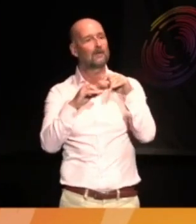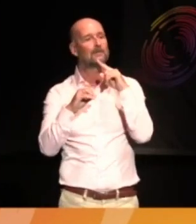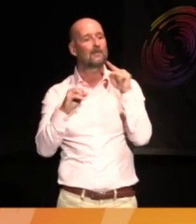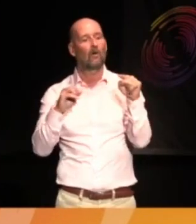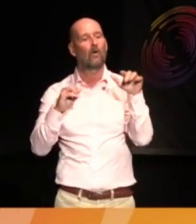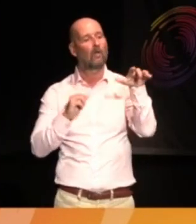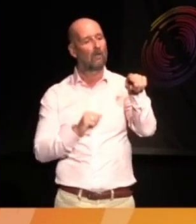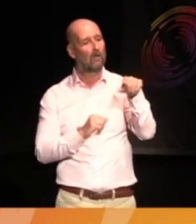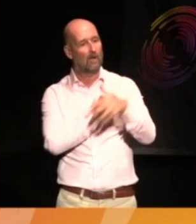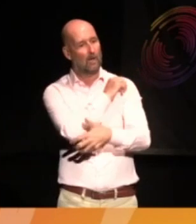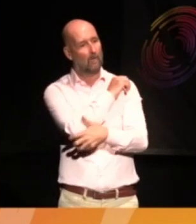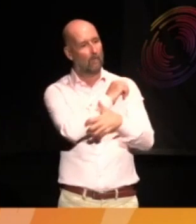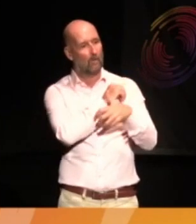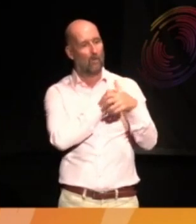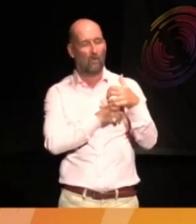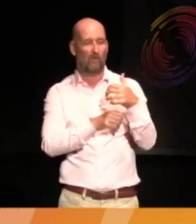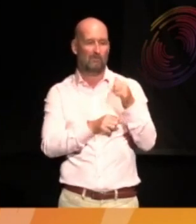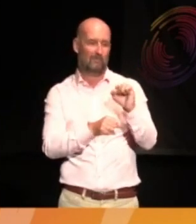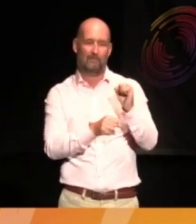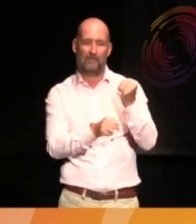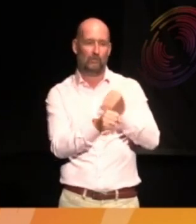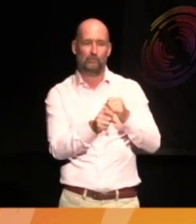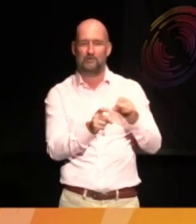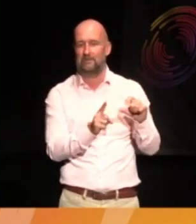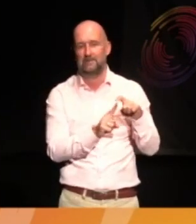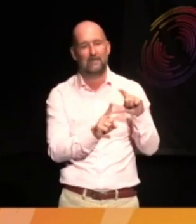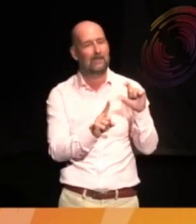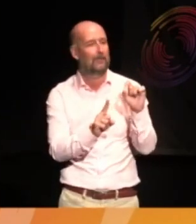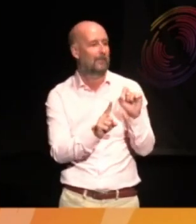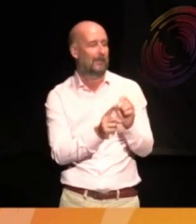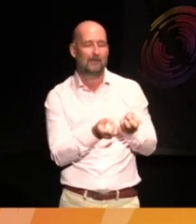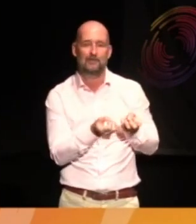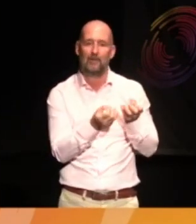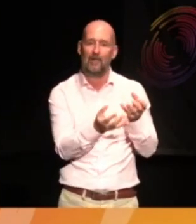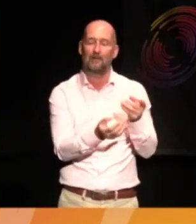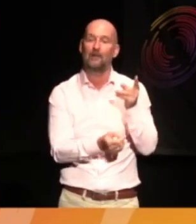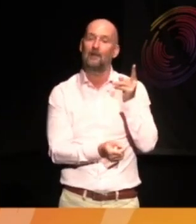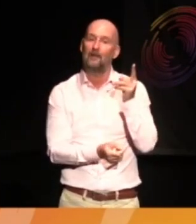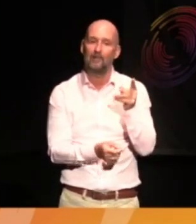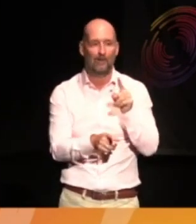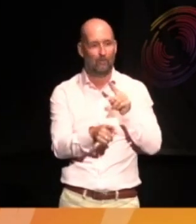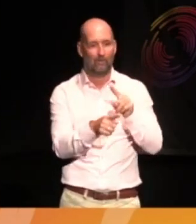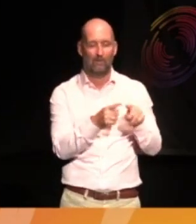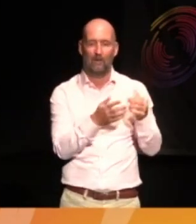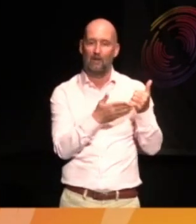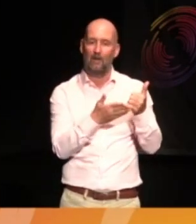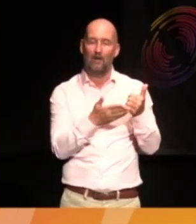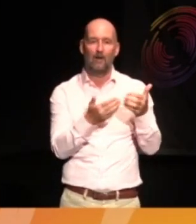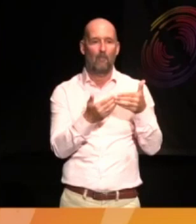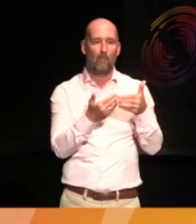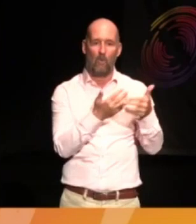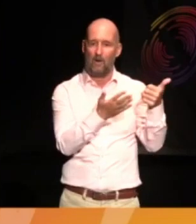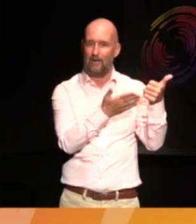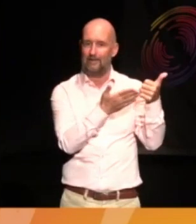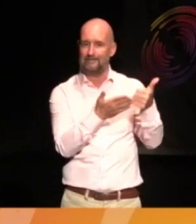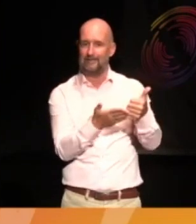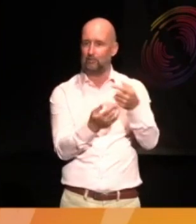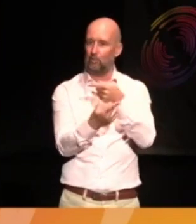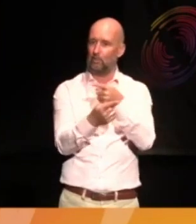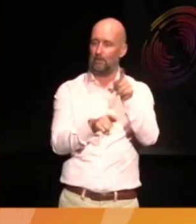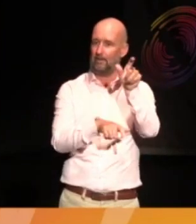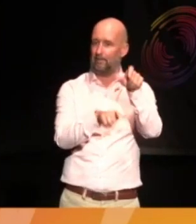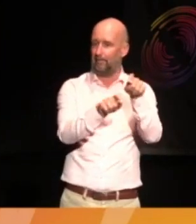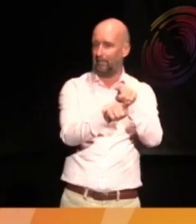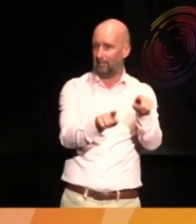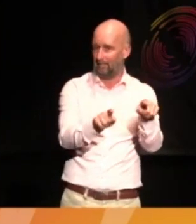standards, regarding GDP, etc., they're more likely to go out of their way to be assistive of people. It's just kind of